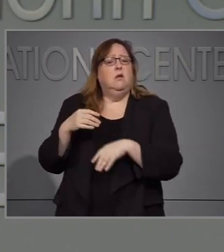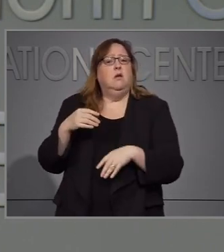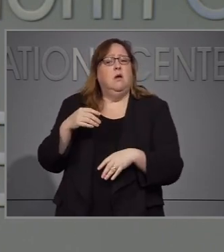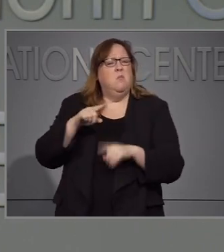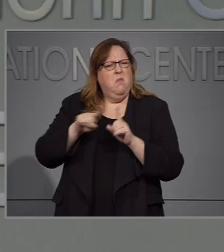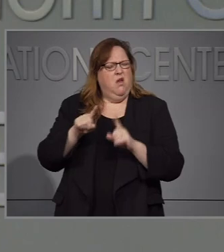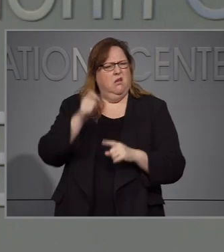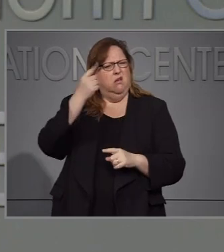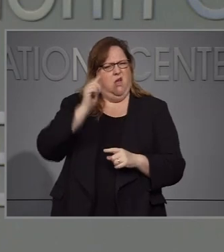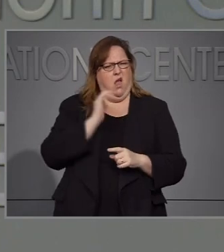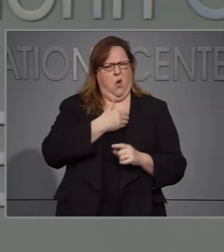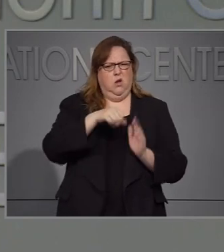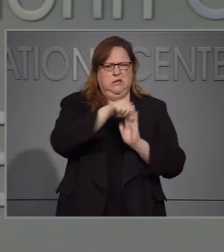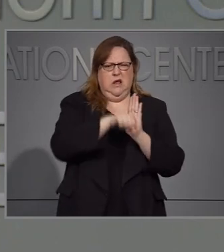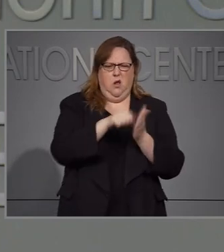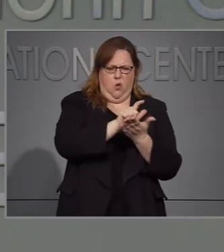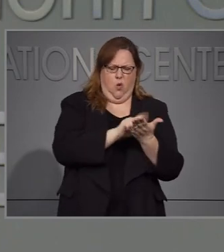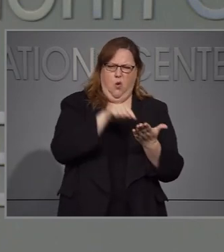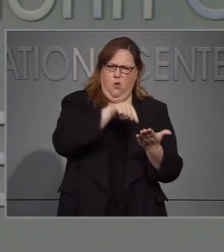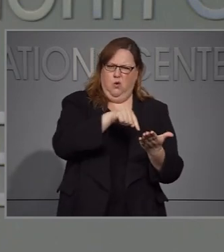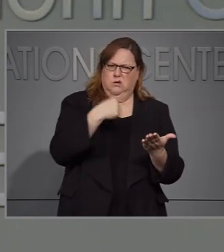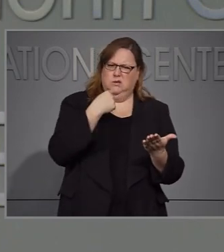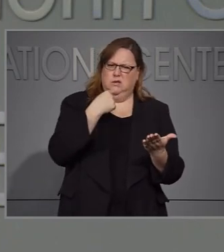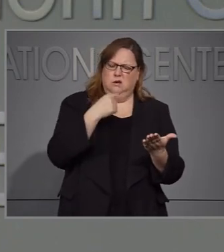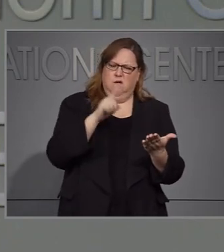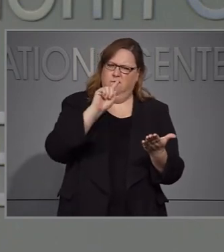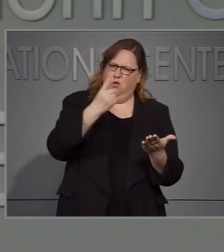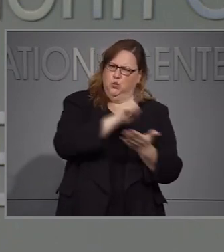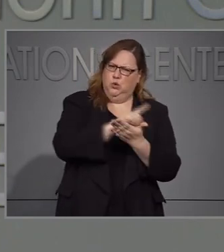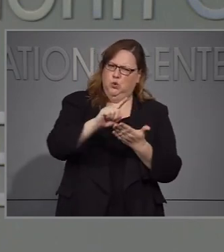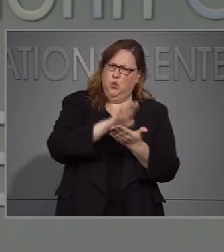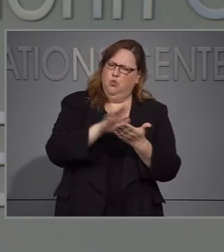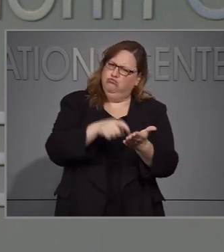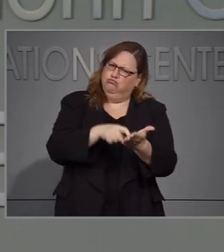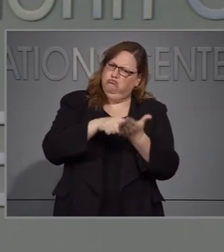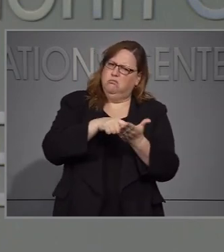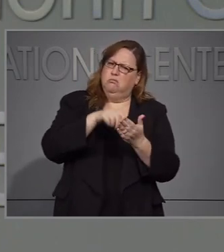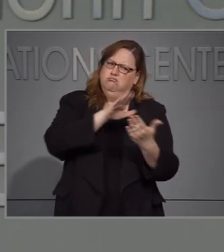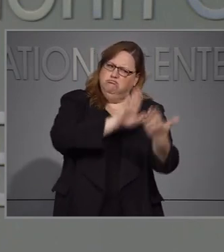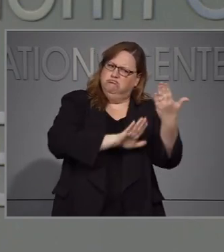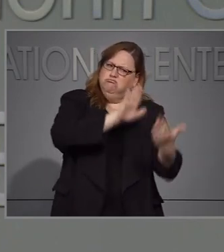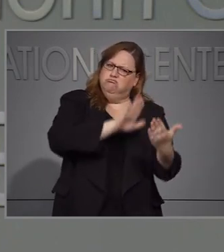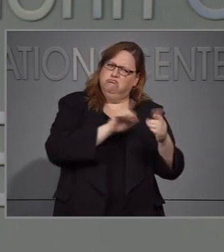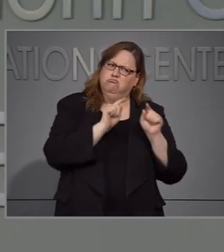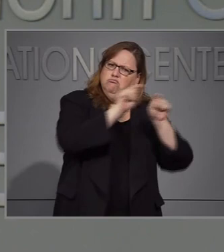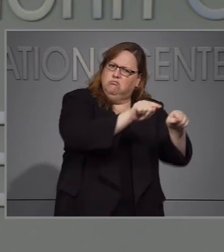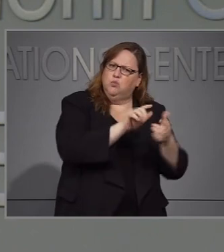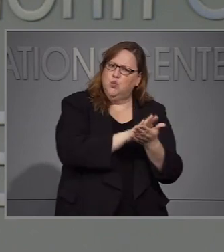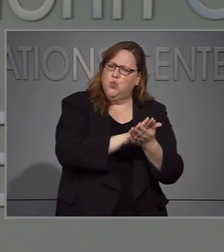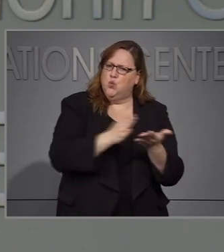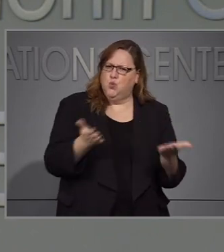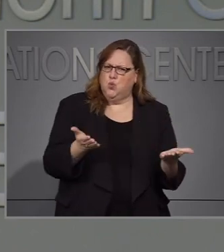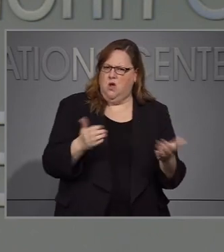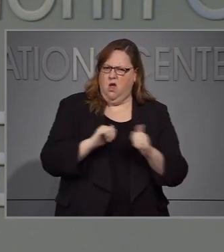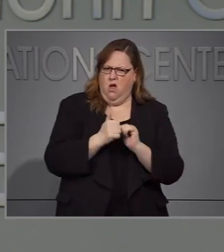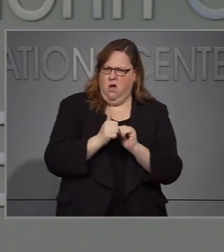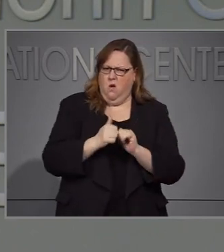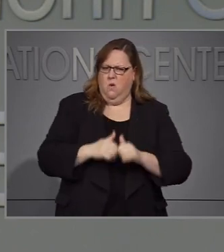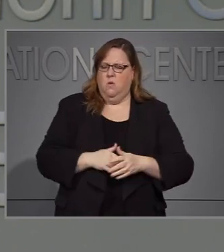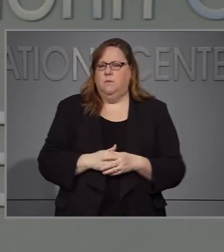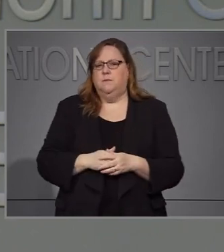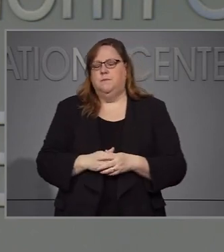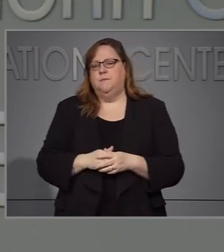First, we encourage our schools to open under Plan B, which is a balance between in-person instructions with